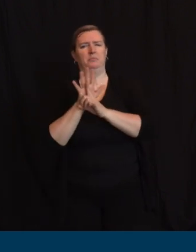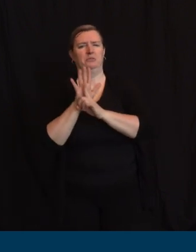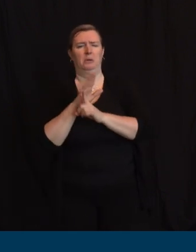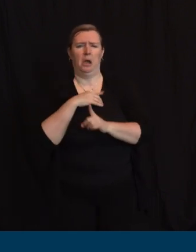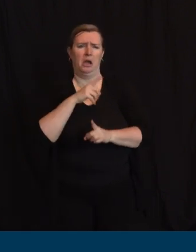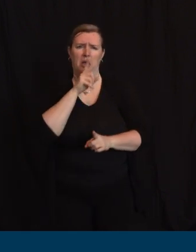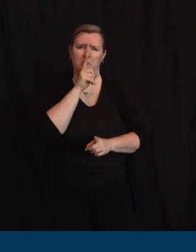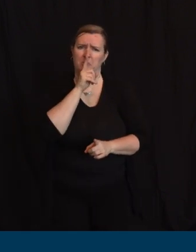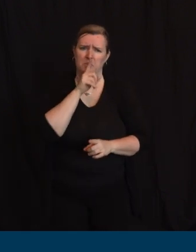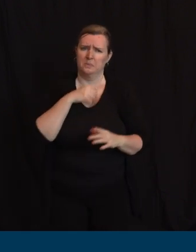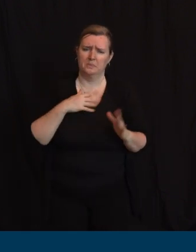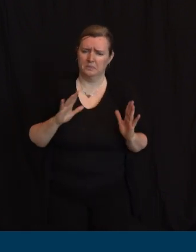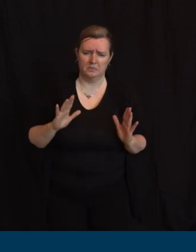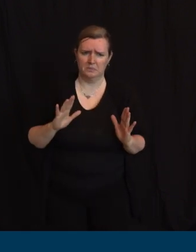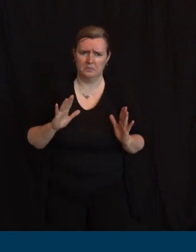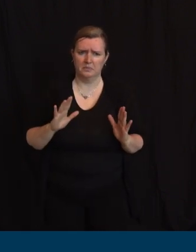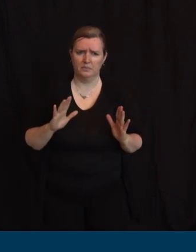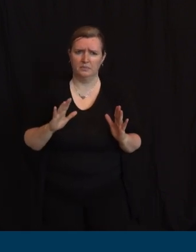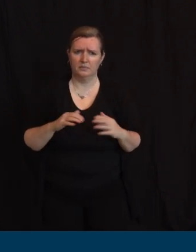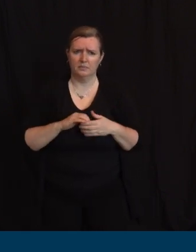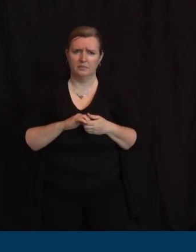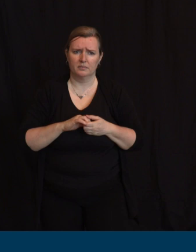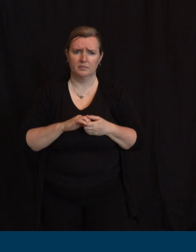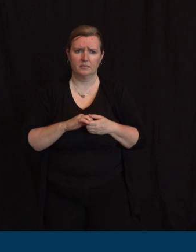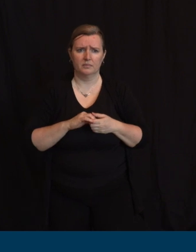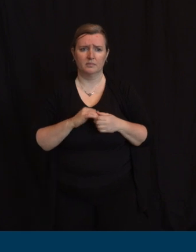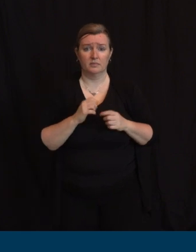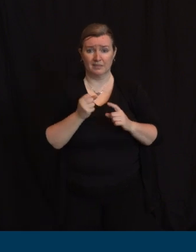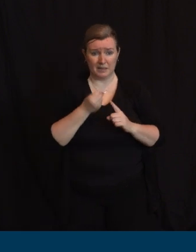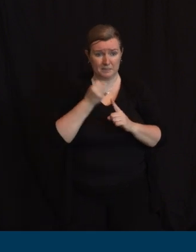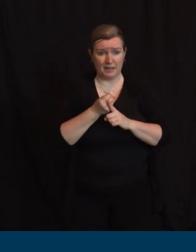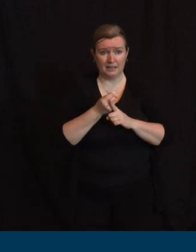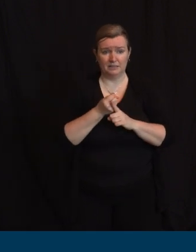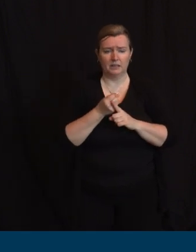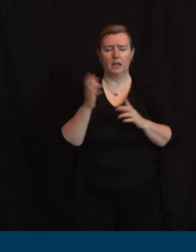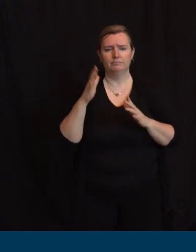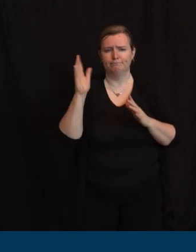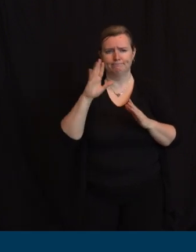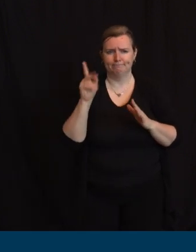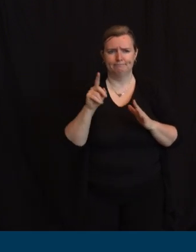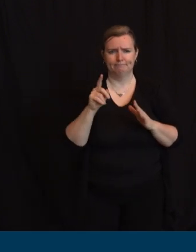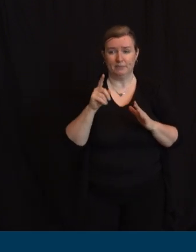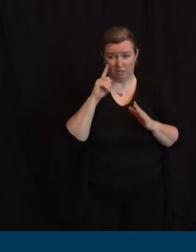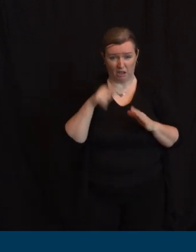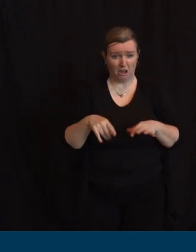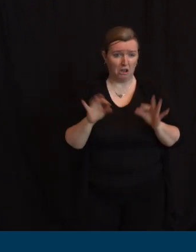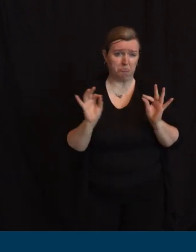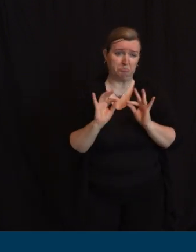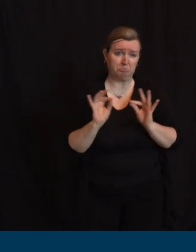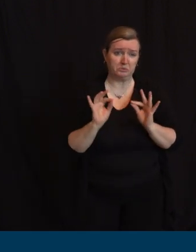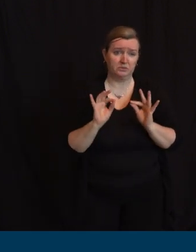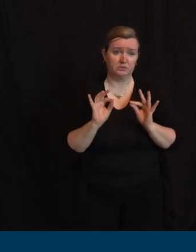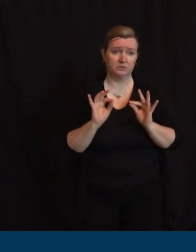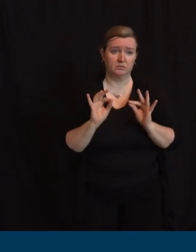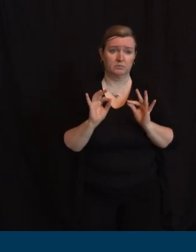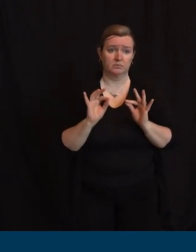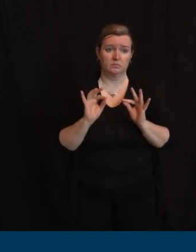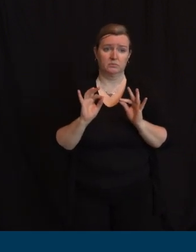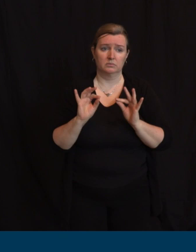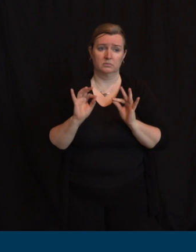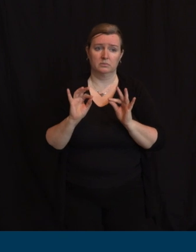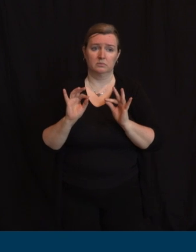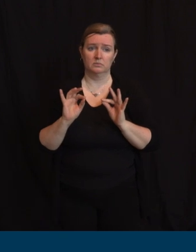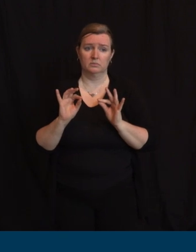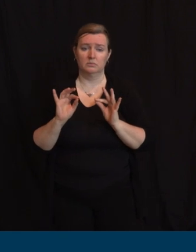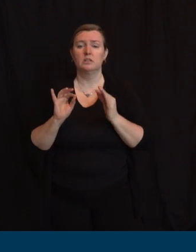and we don't take any of this lightly, whether it's credit ratings or other realities we take very seriously. But the fact of the matter is, we are